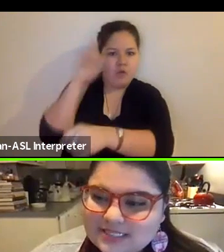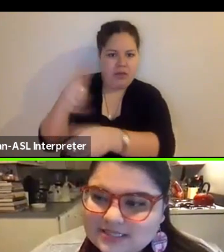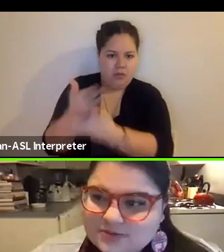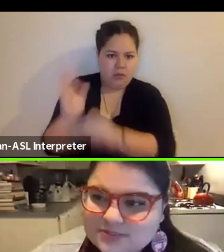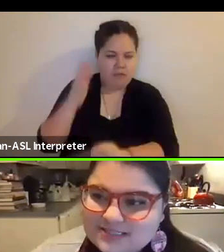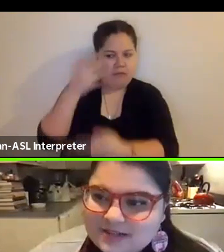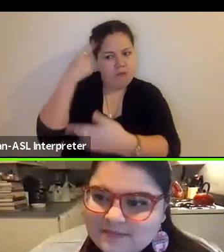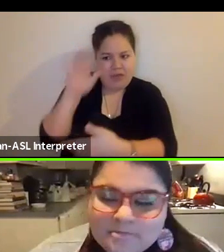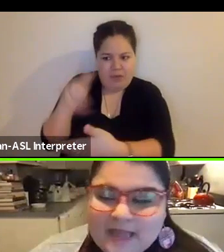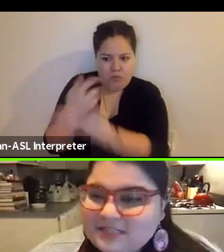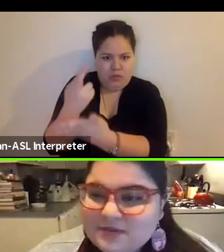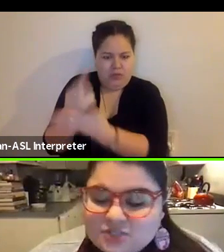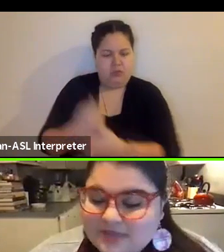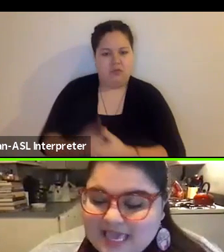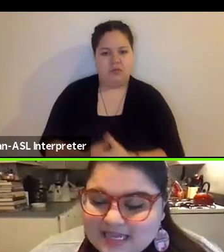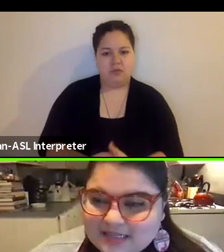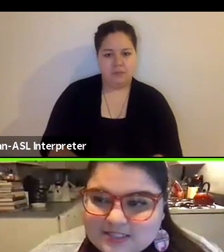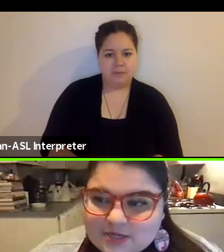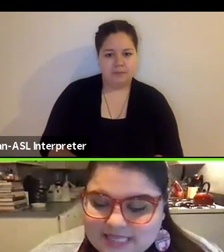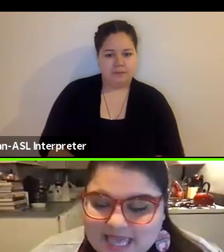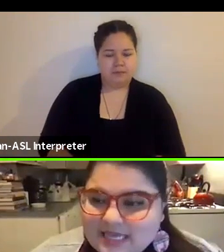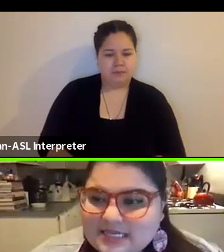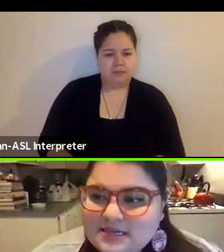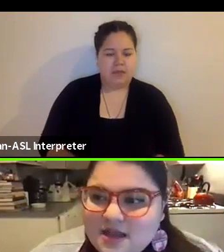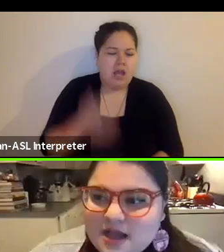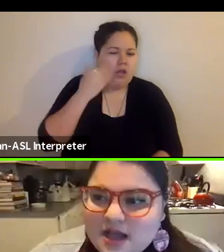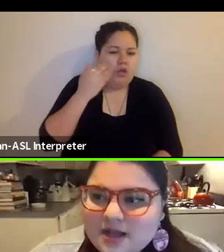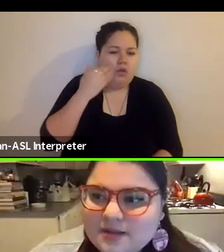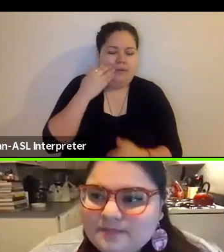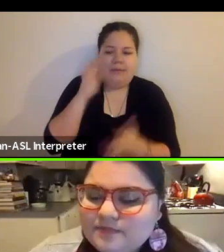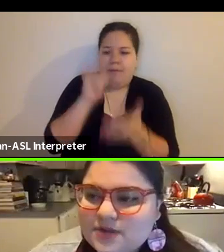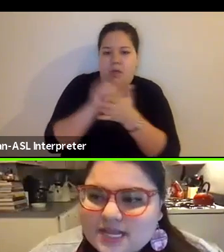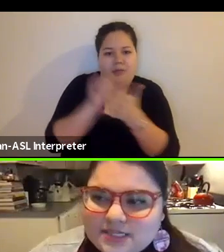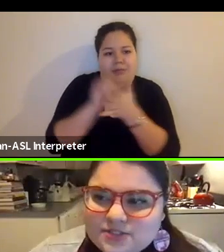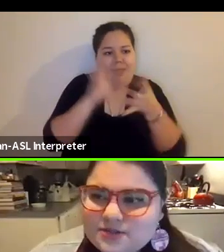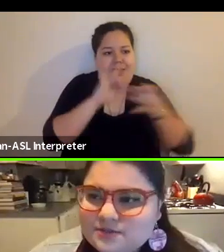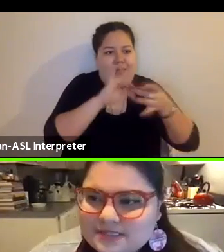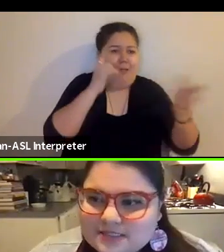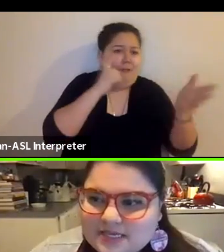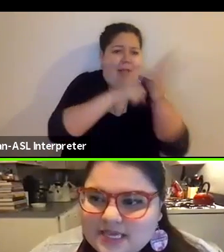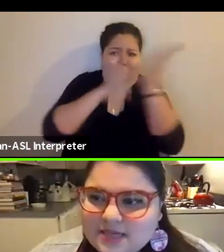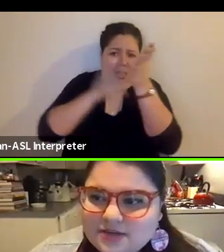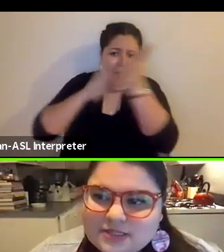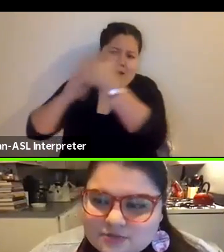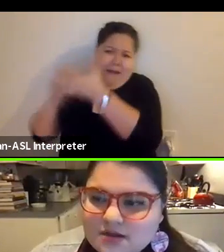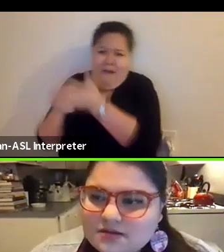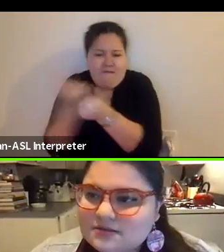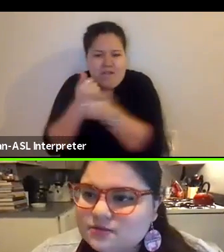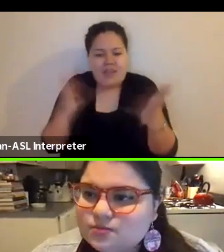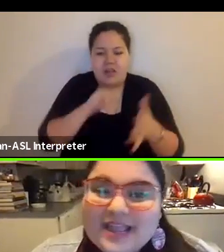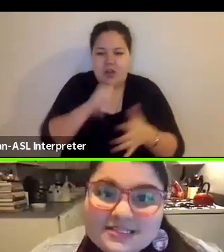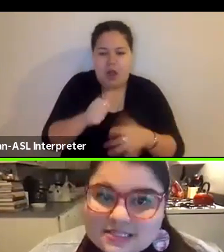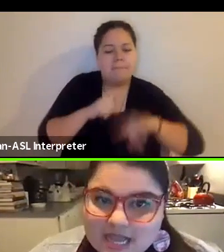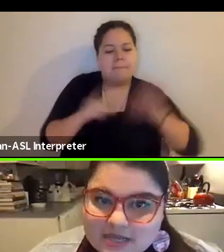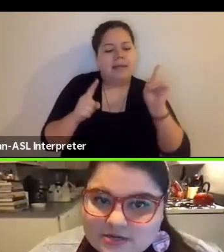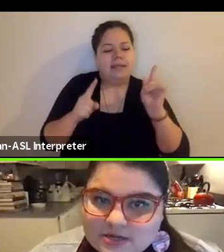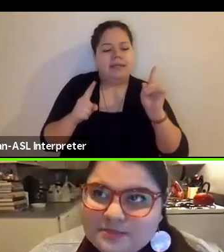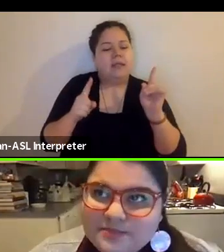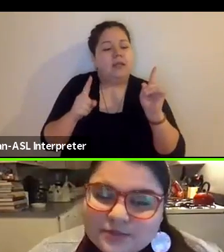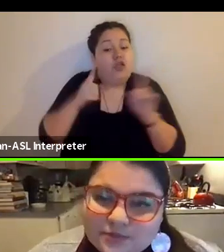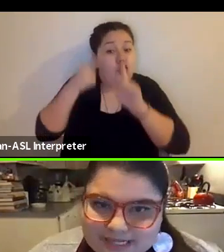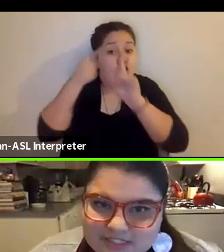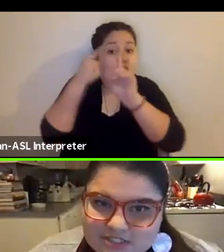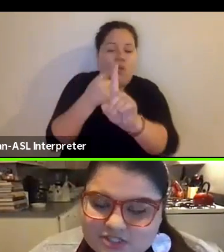and correcting those as much as we can, because no one can, but trying to, as best as we can, correct those wrongs,